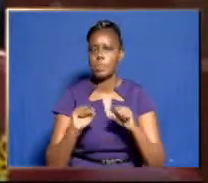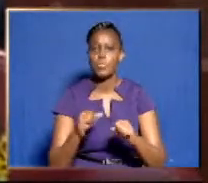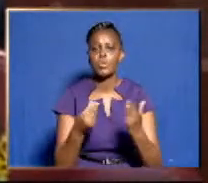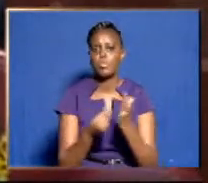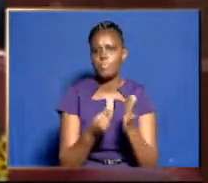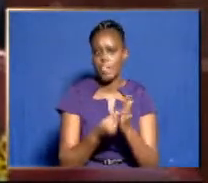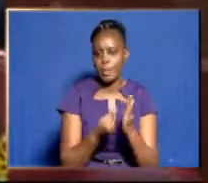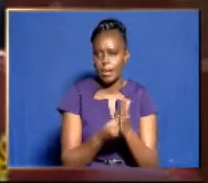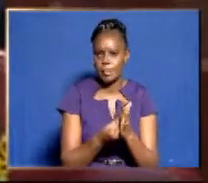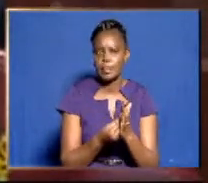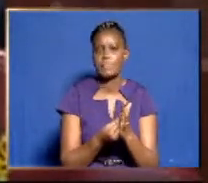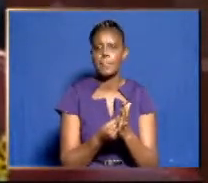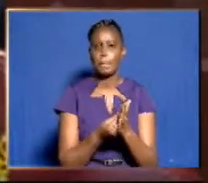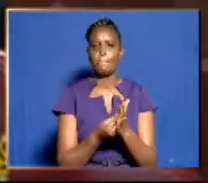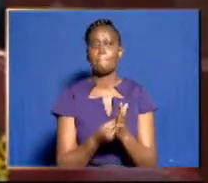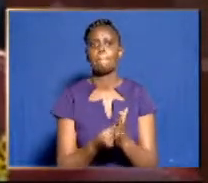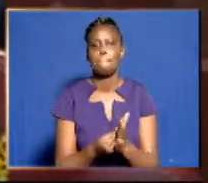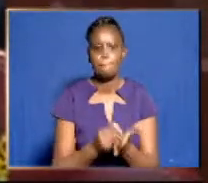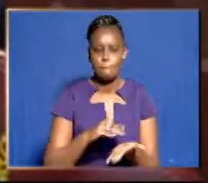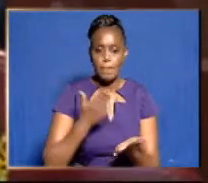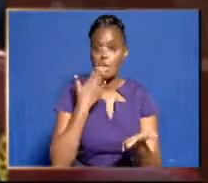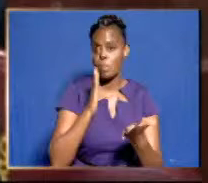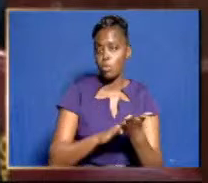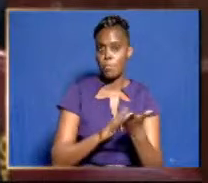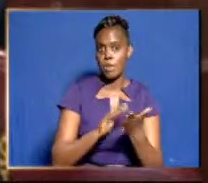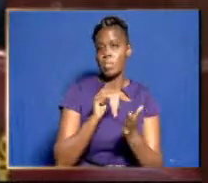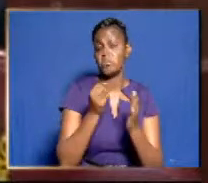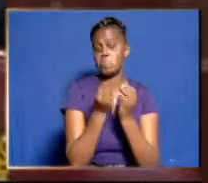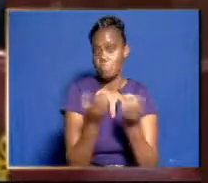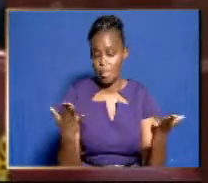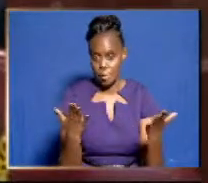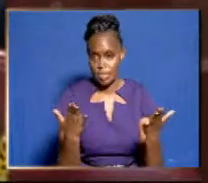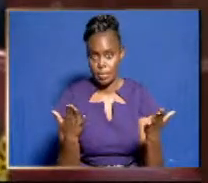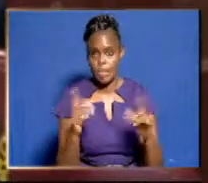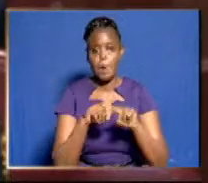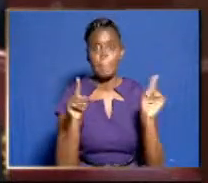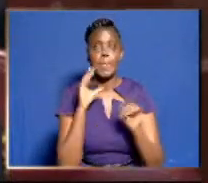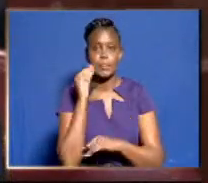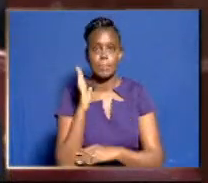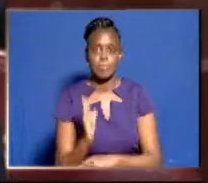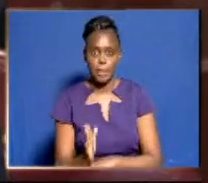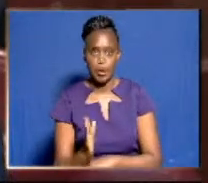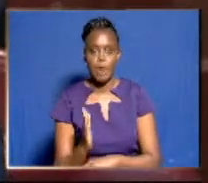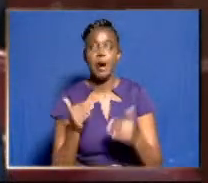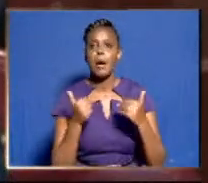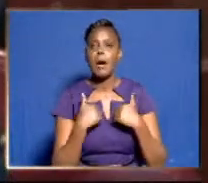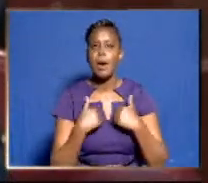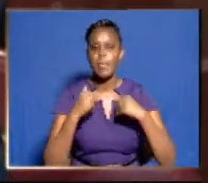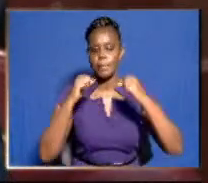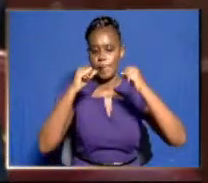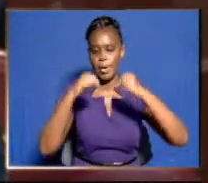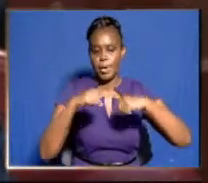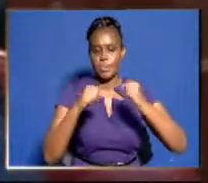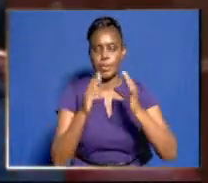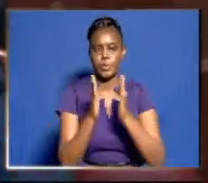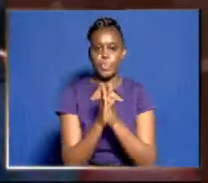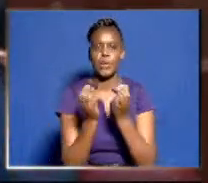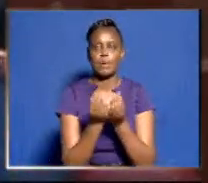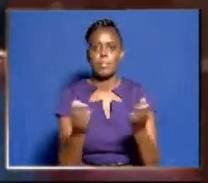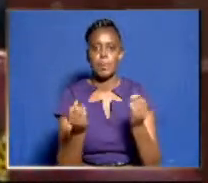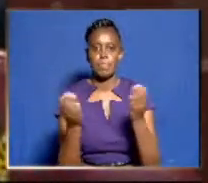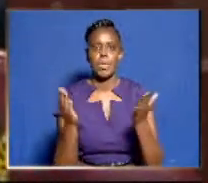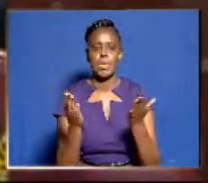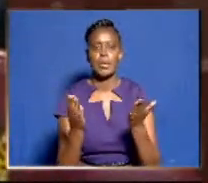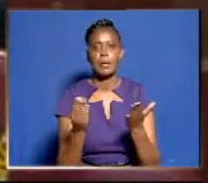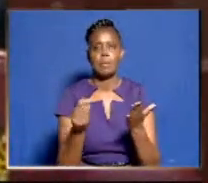finance most of these recommendations. However, Mr. Speaker, we have agreed with most of the